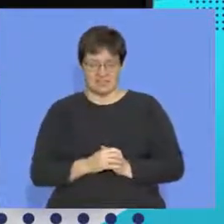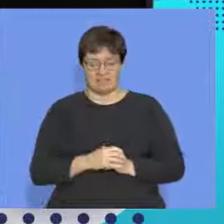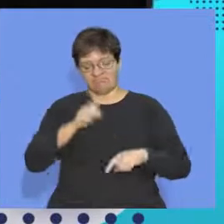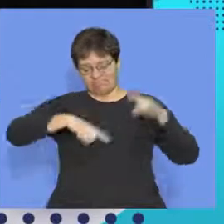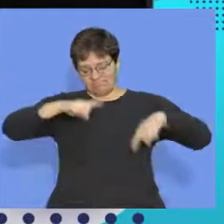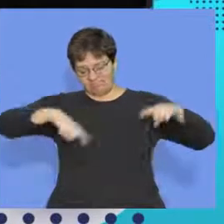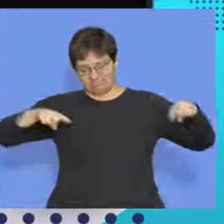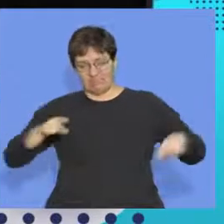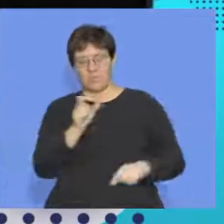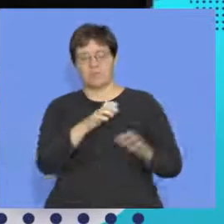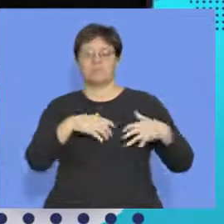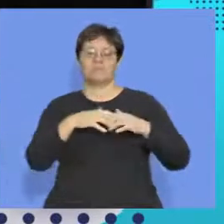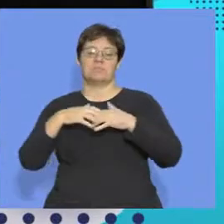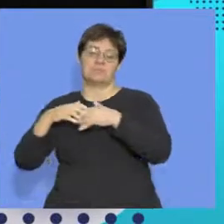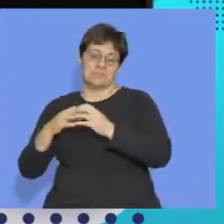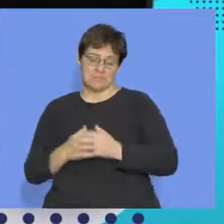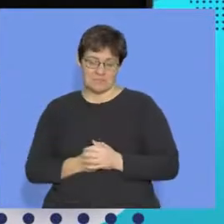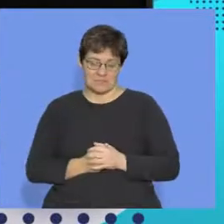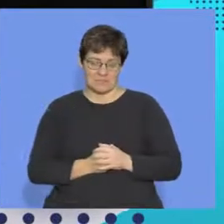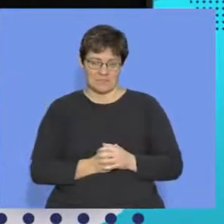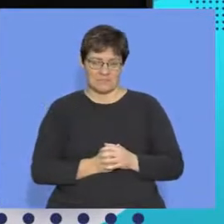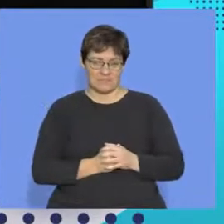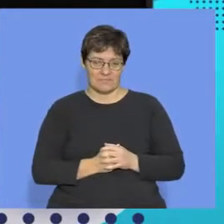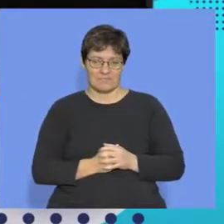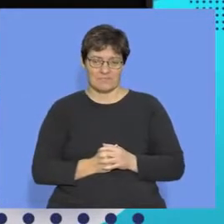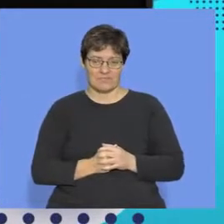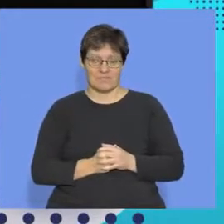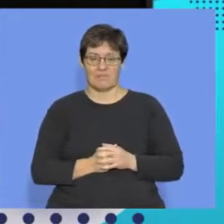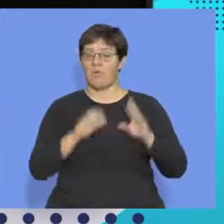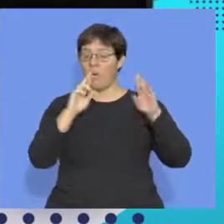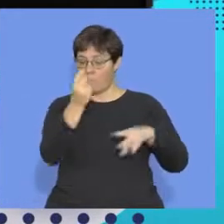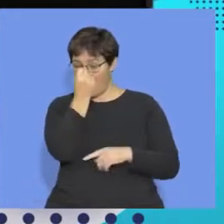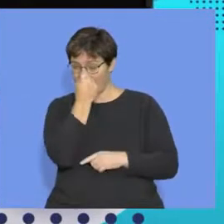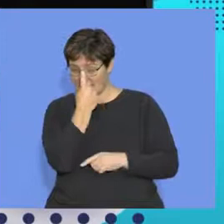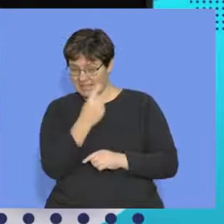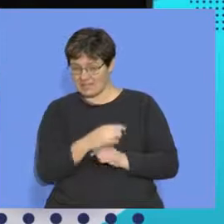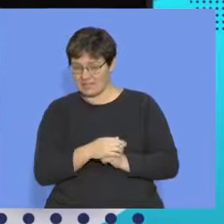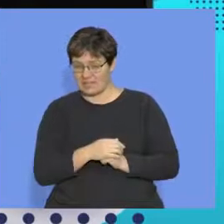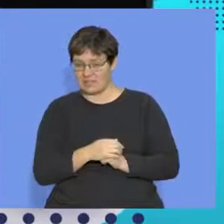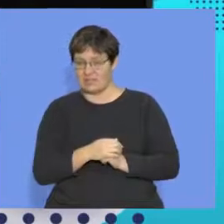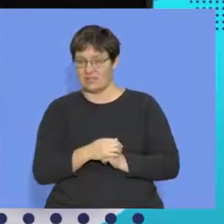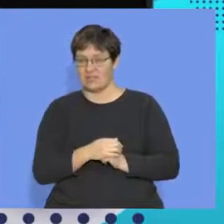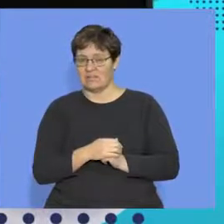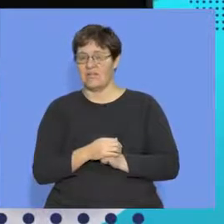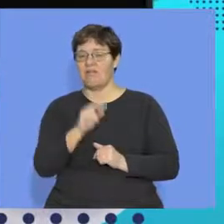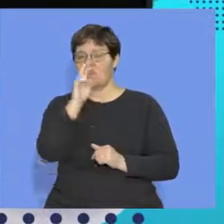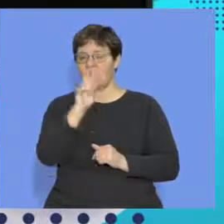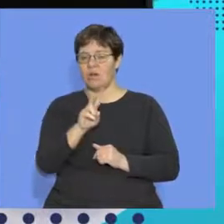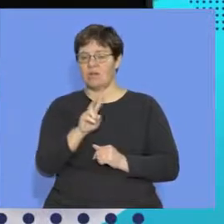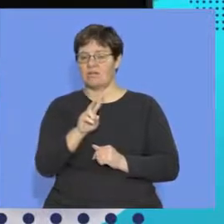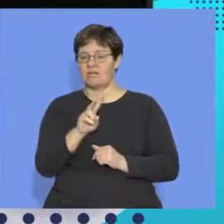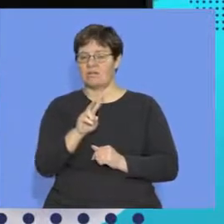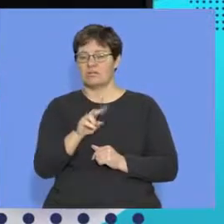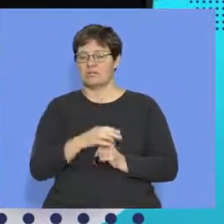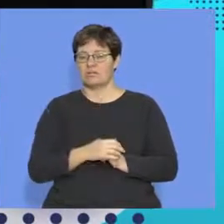280 password can be formed. Fantastic. Hope this makes sense. Now let's look at